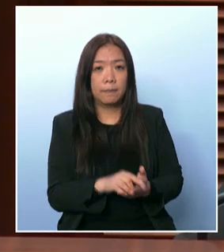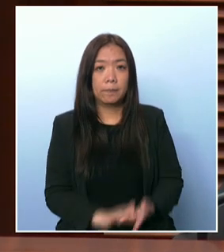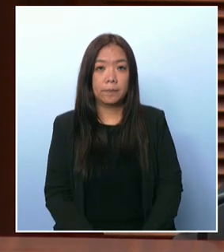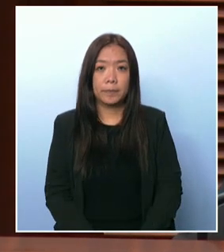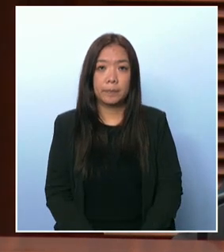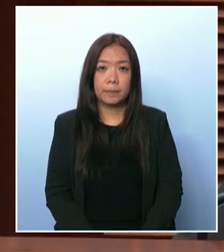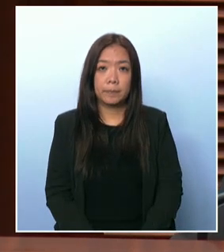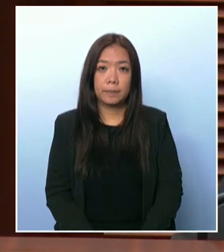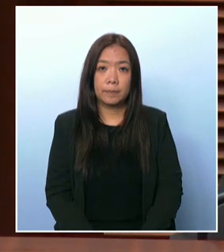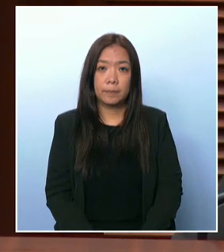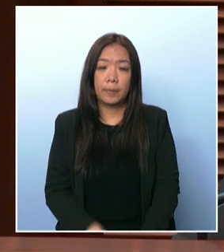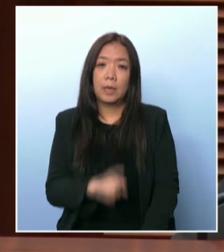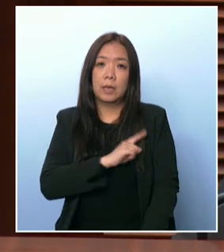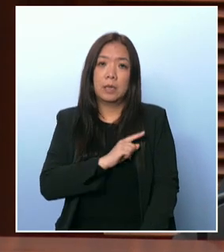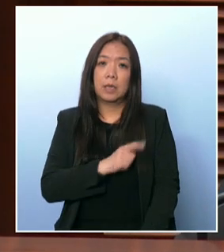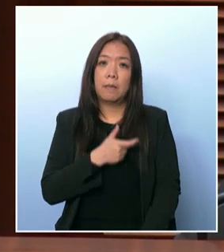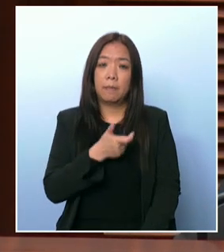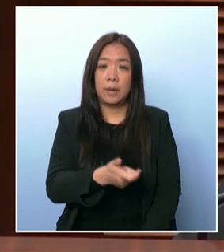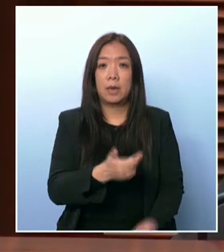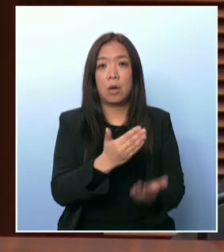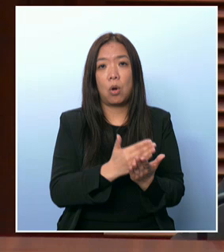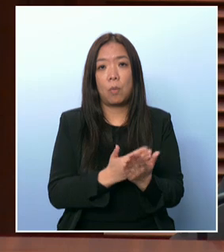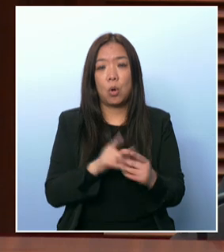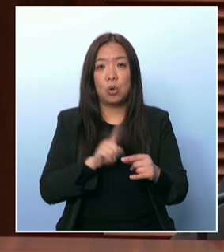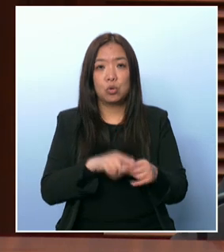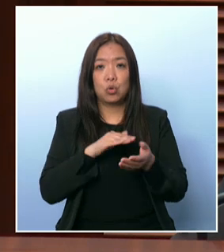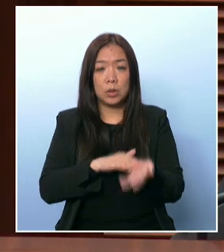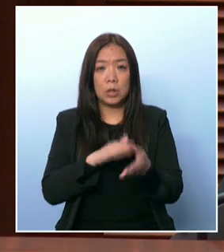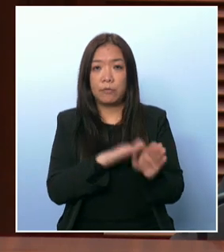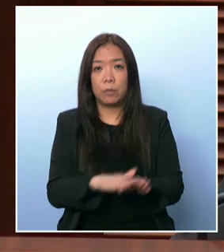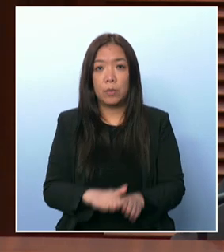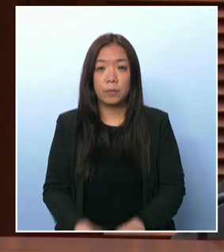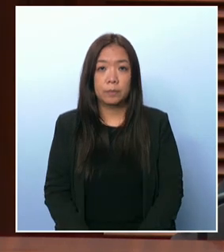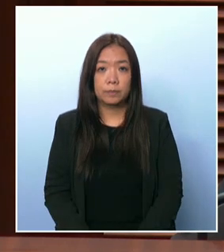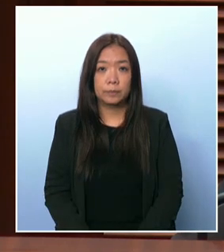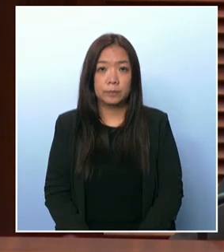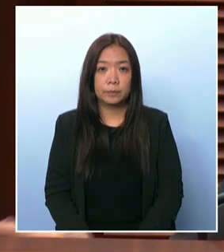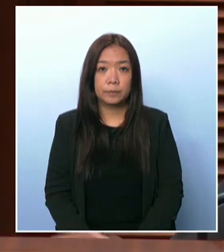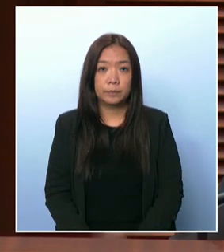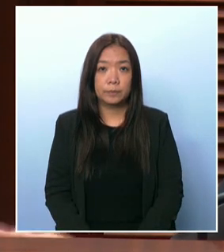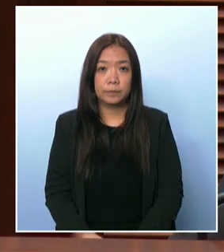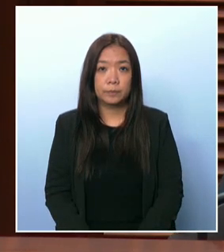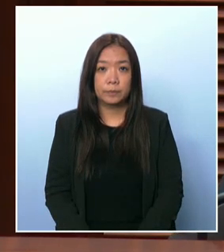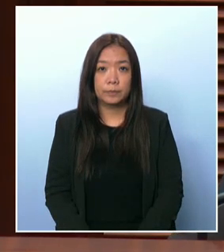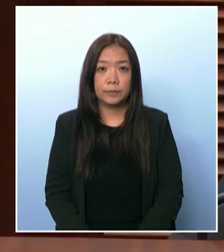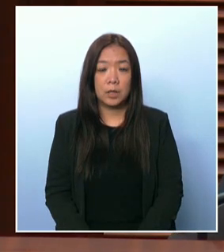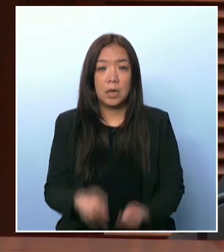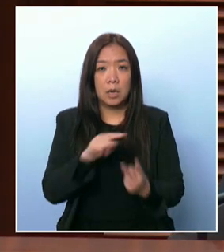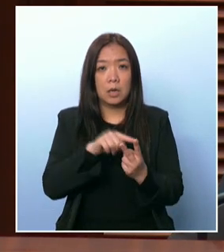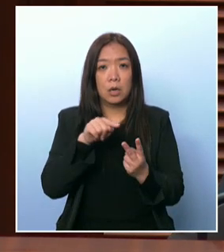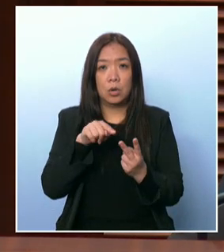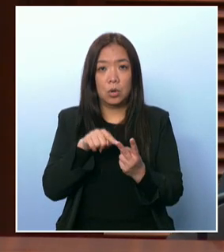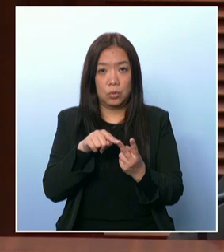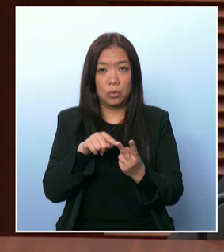various possibilities. One is a government-funded model. The other is a